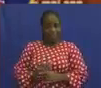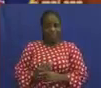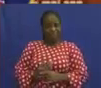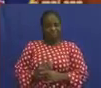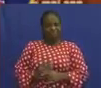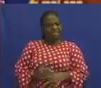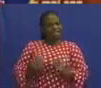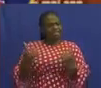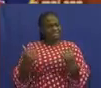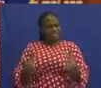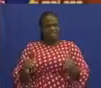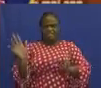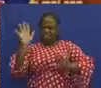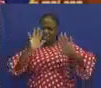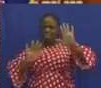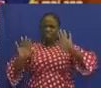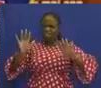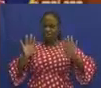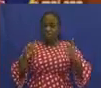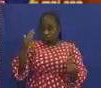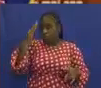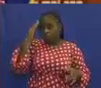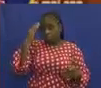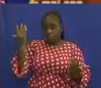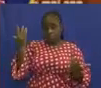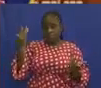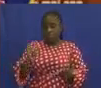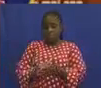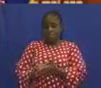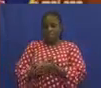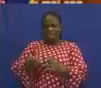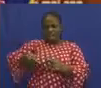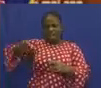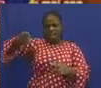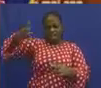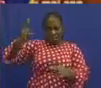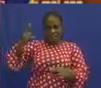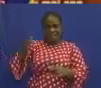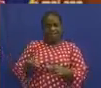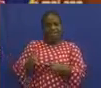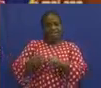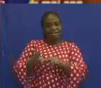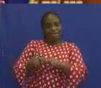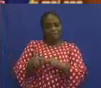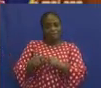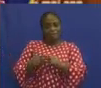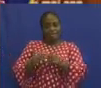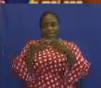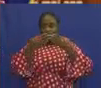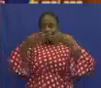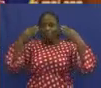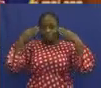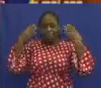is extremely troubling to note that the high compliance rate with mask